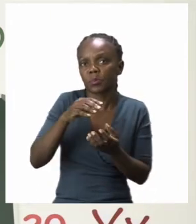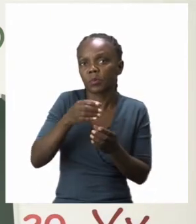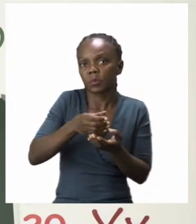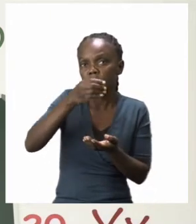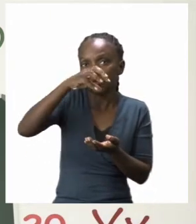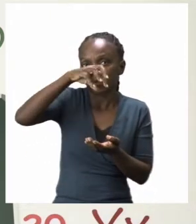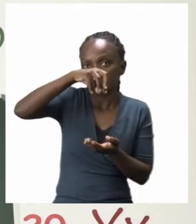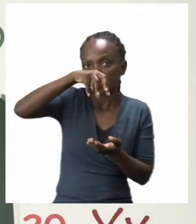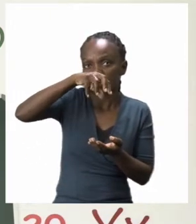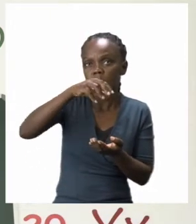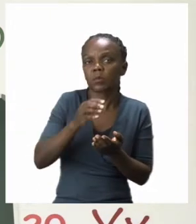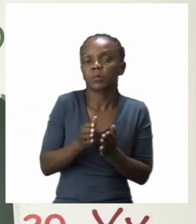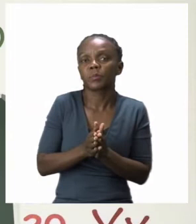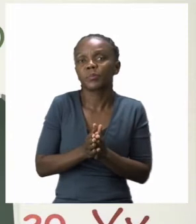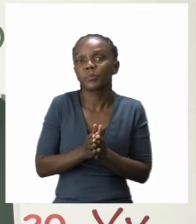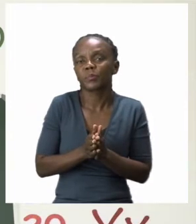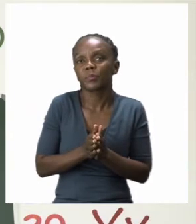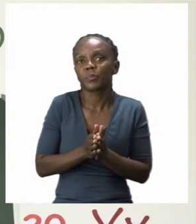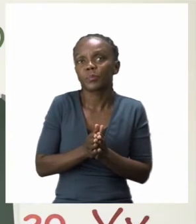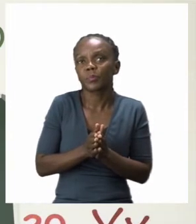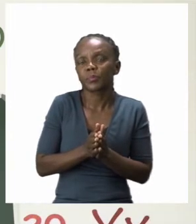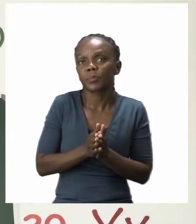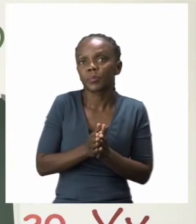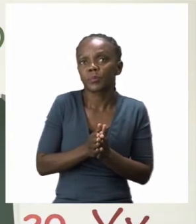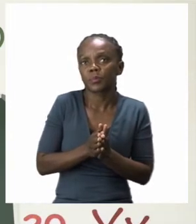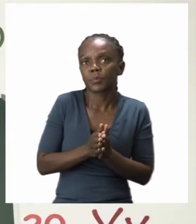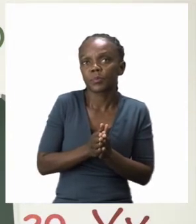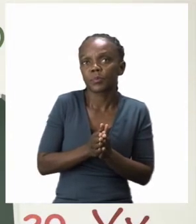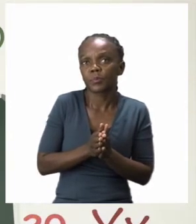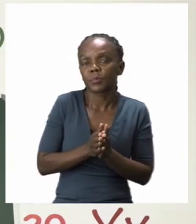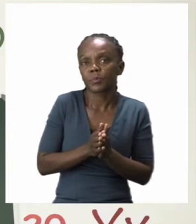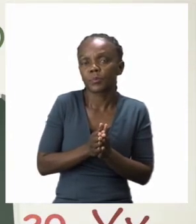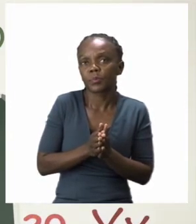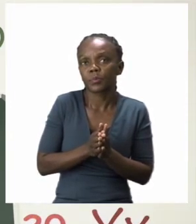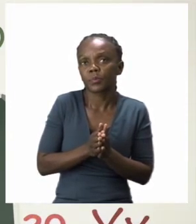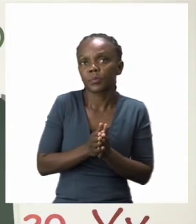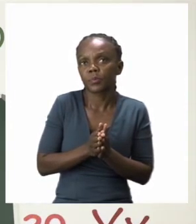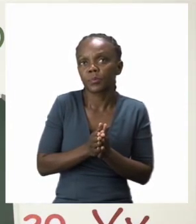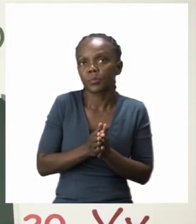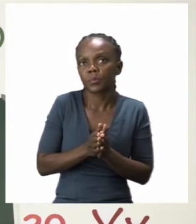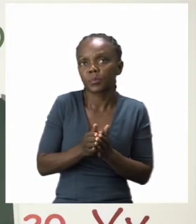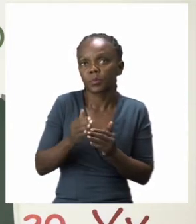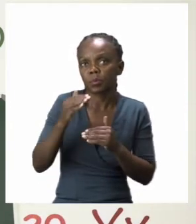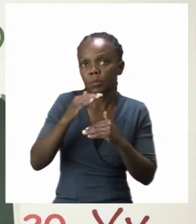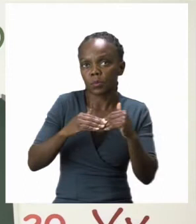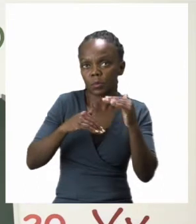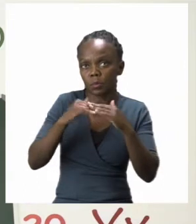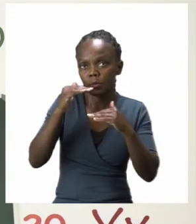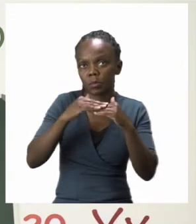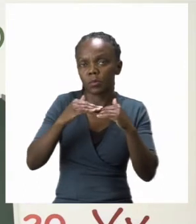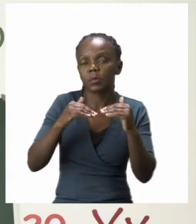4. Oh, it fell down. But that is building when we put one on top of the other.